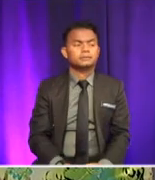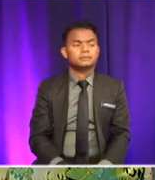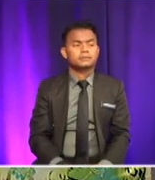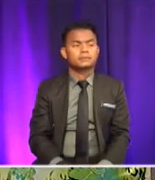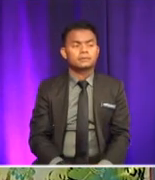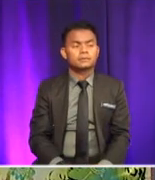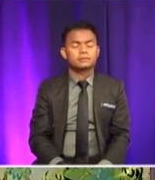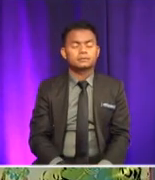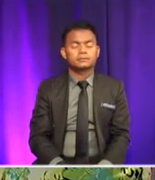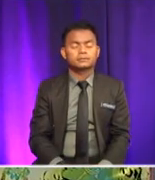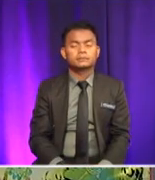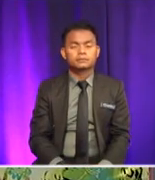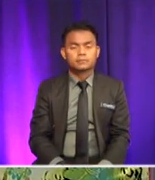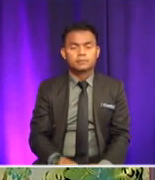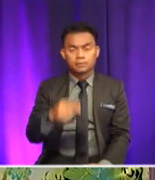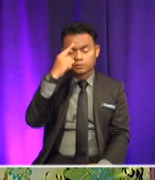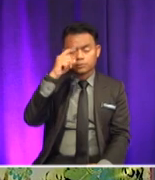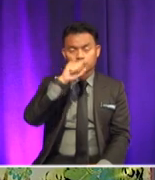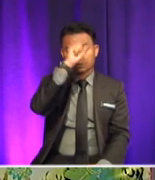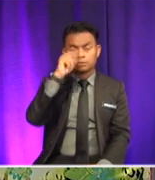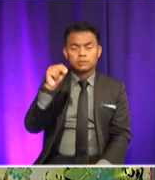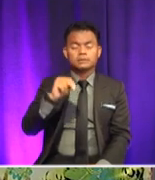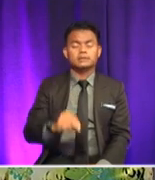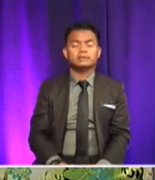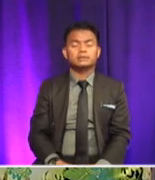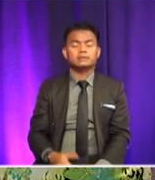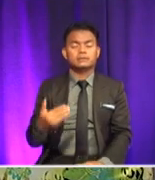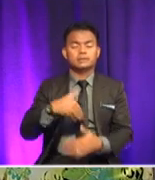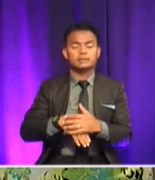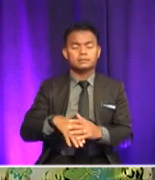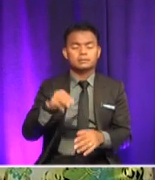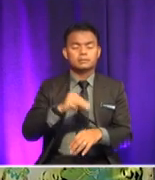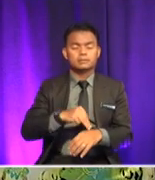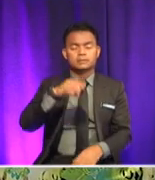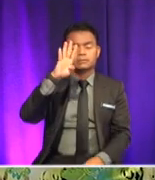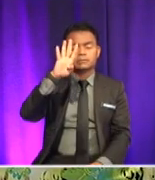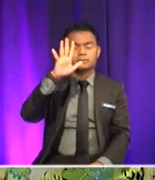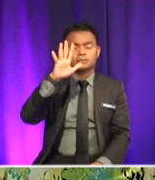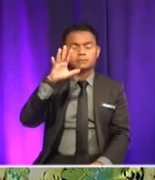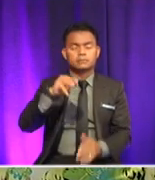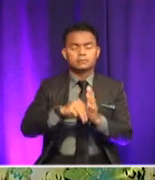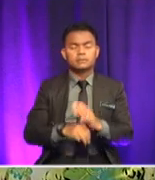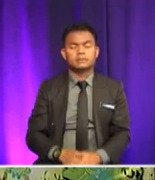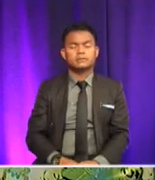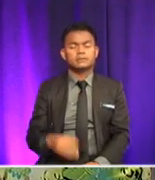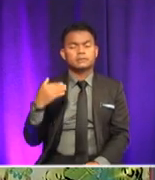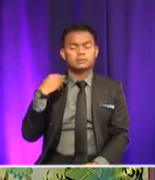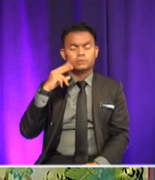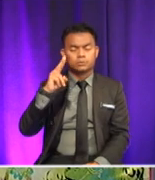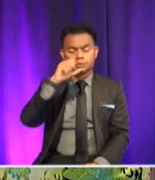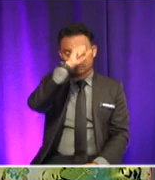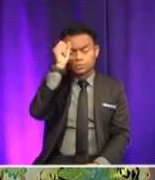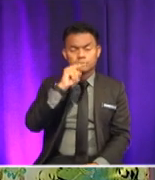around 25 minutes. 25 minutes. Uh-huh. So, for the whole prose question, you have two questions. You have